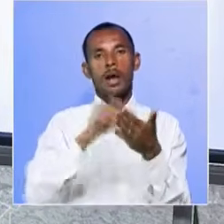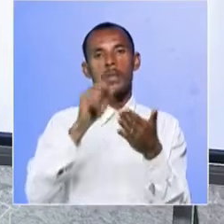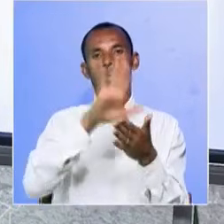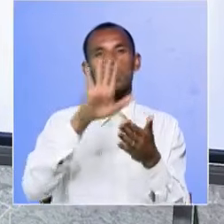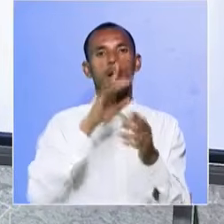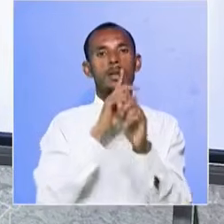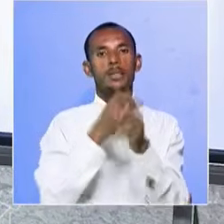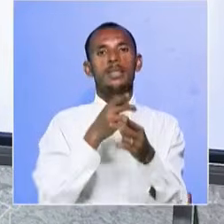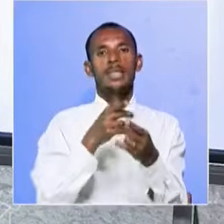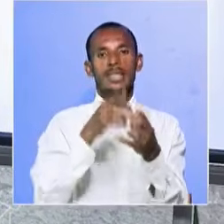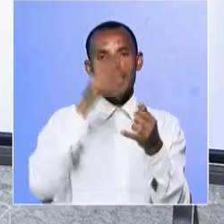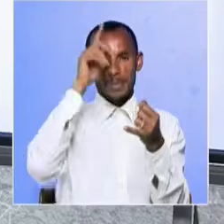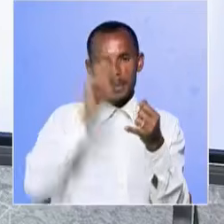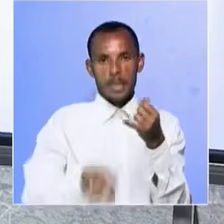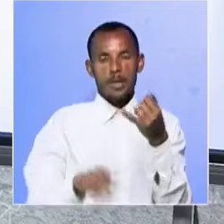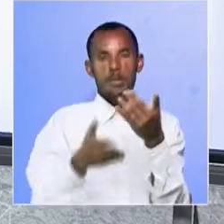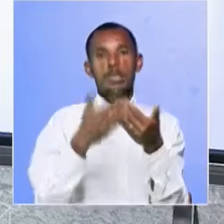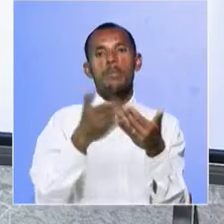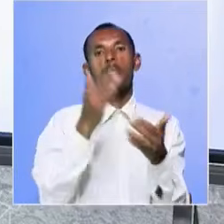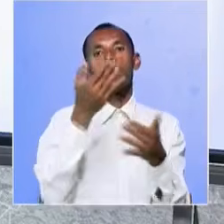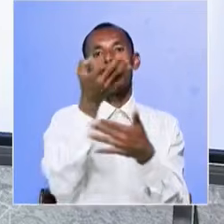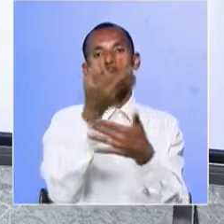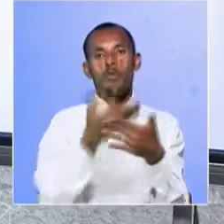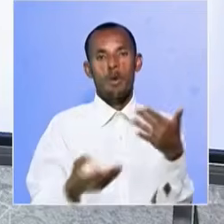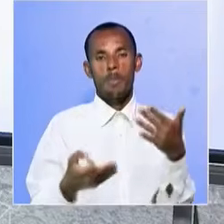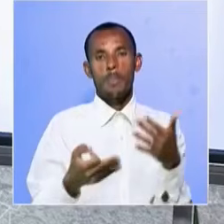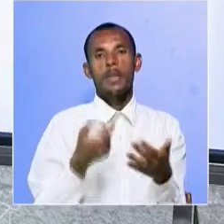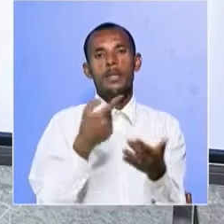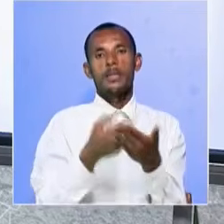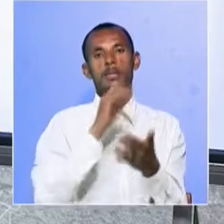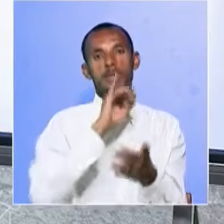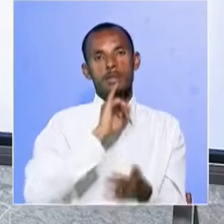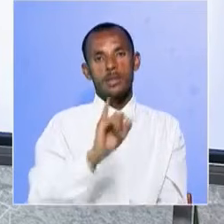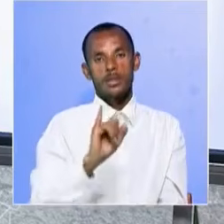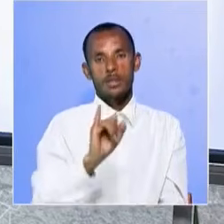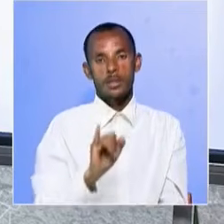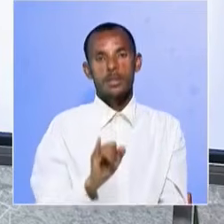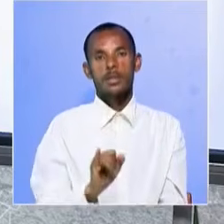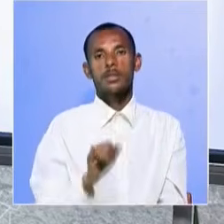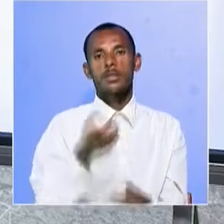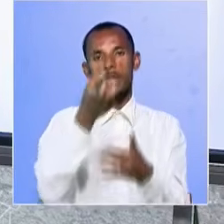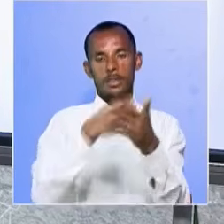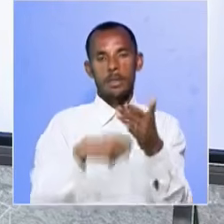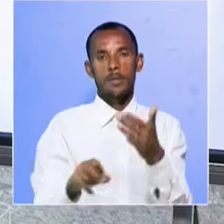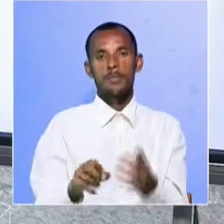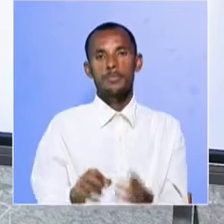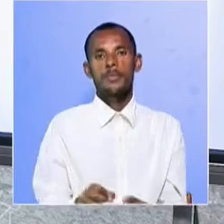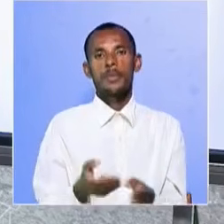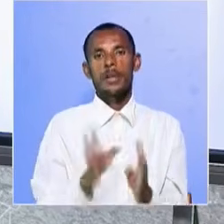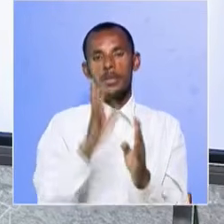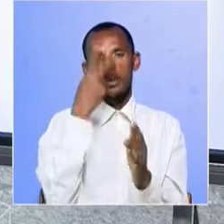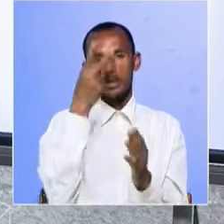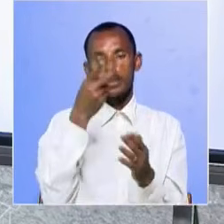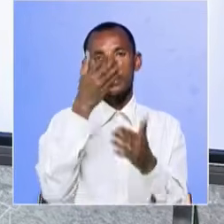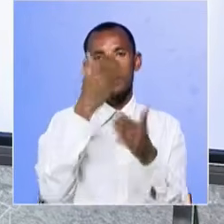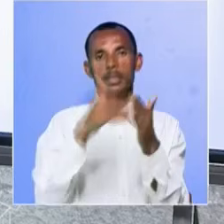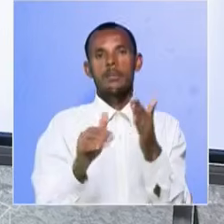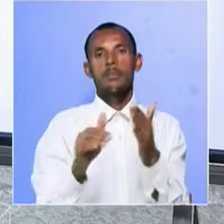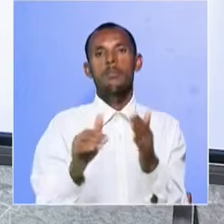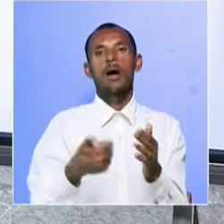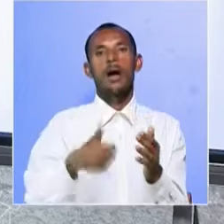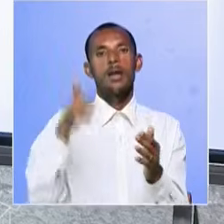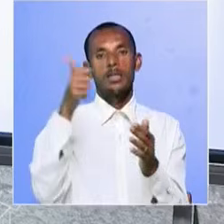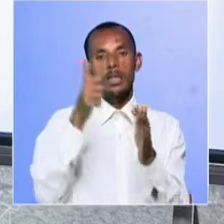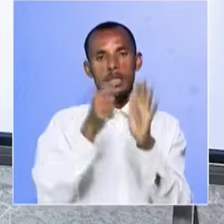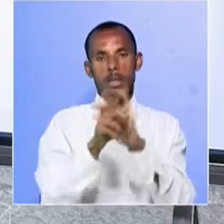the least simplified form. So this is the result. Okay, let's see some other examples